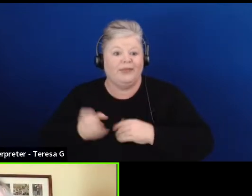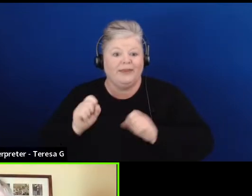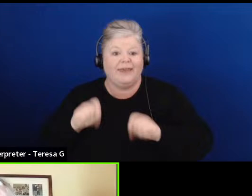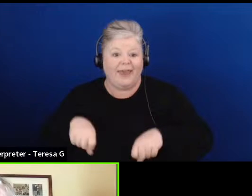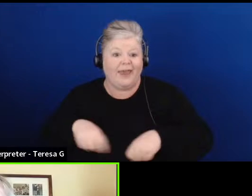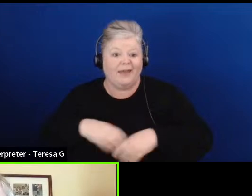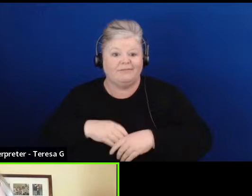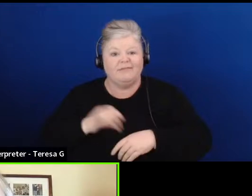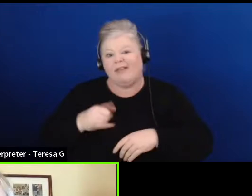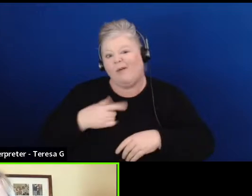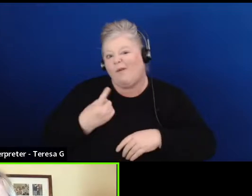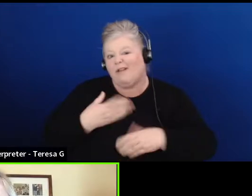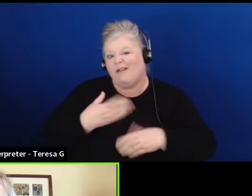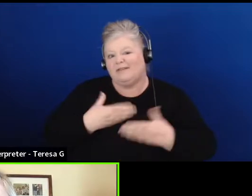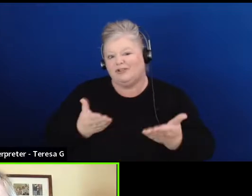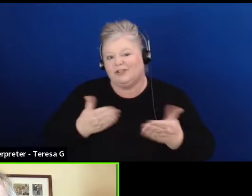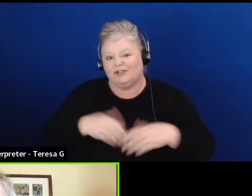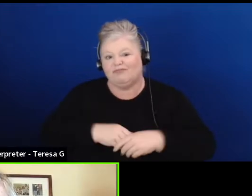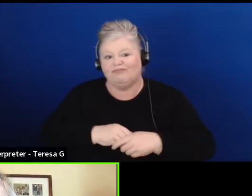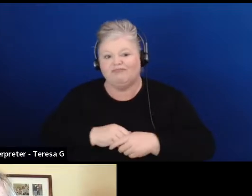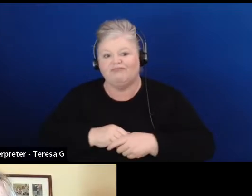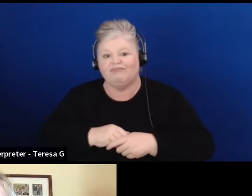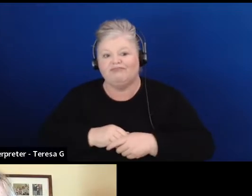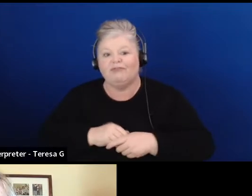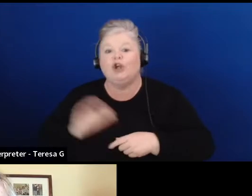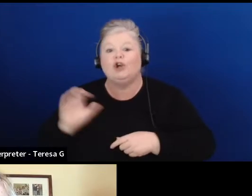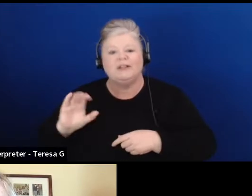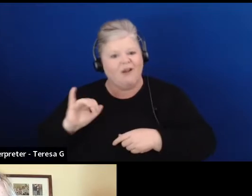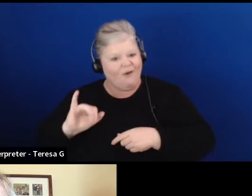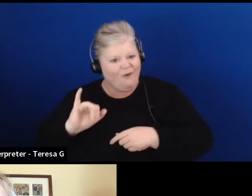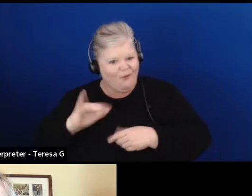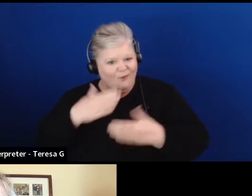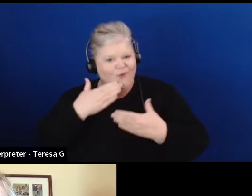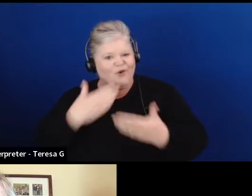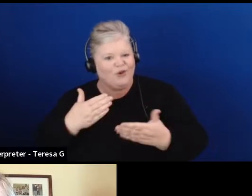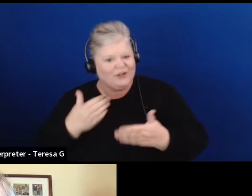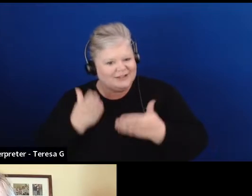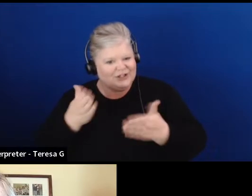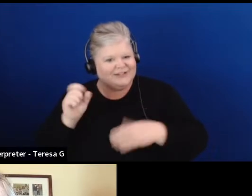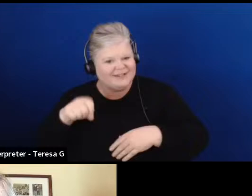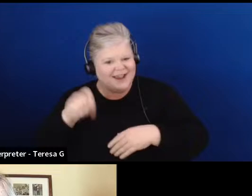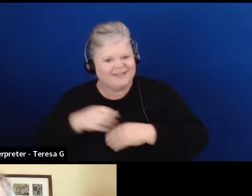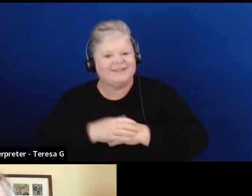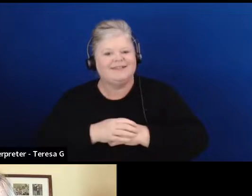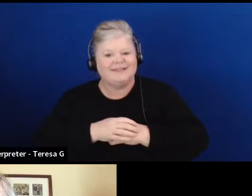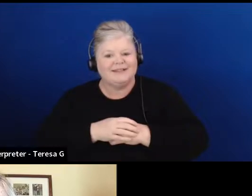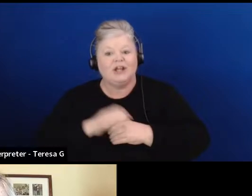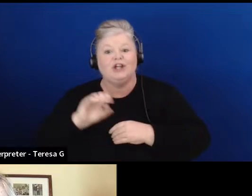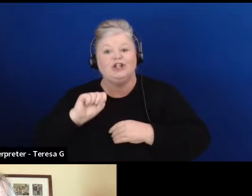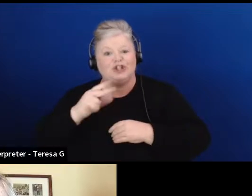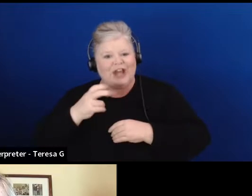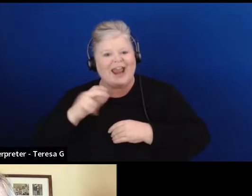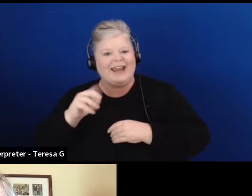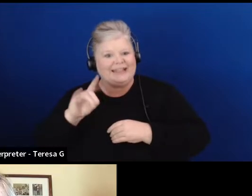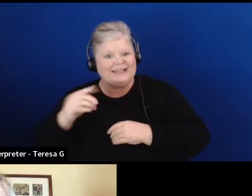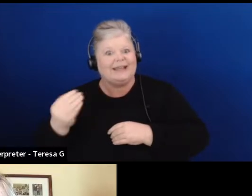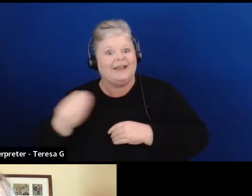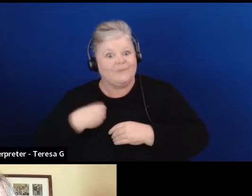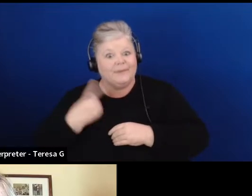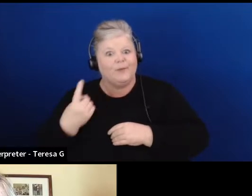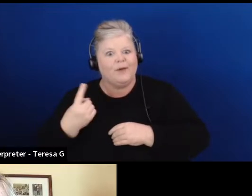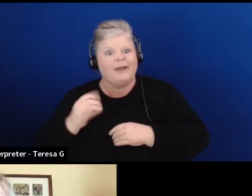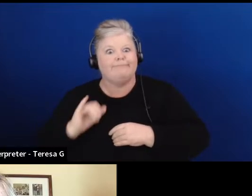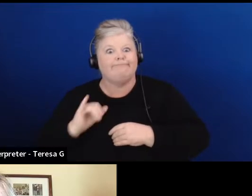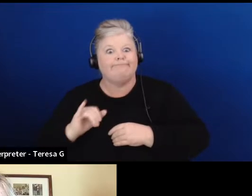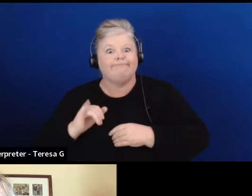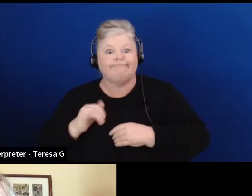only suggestion. Yeah, that's a great suggestion. And Shannon did give me one of those. And forgive me, it